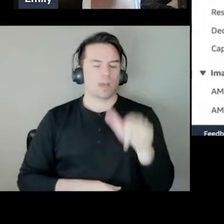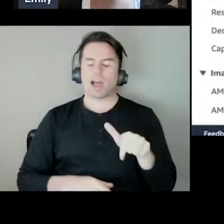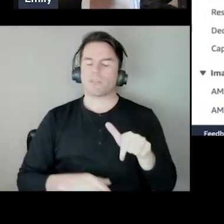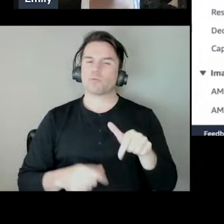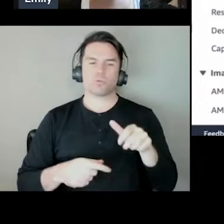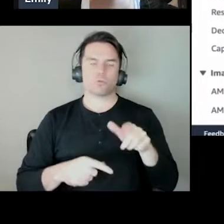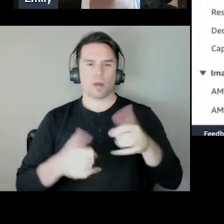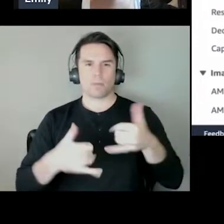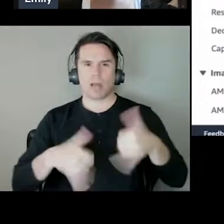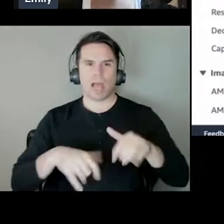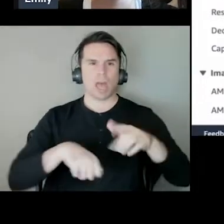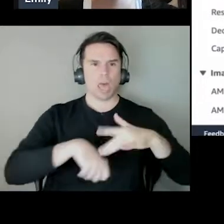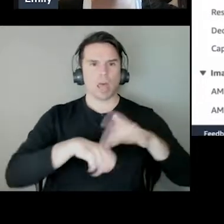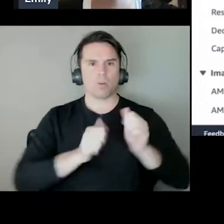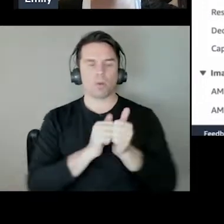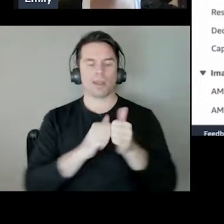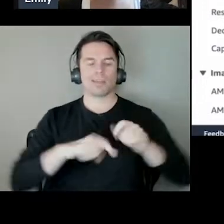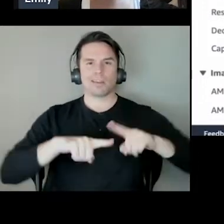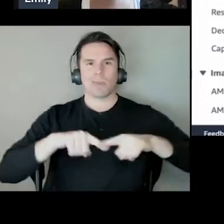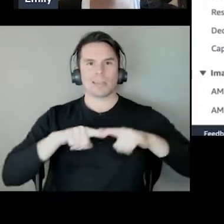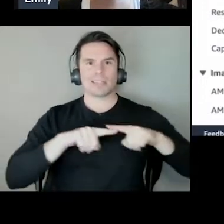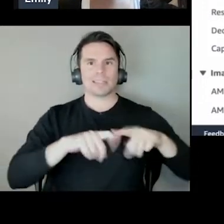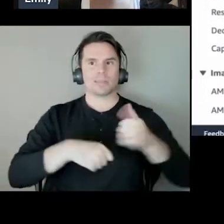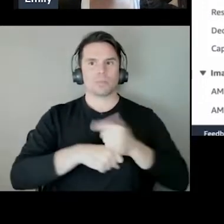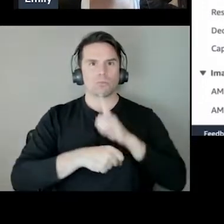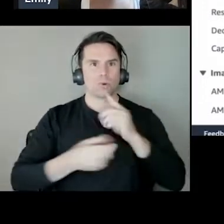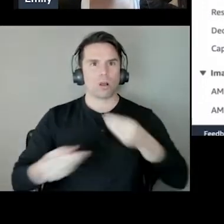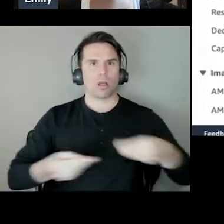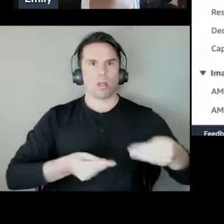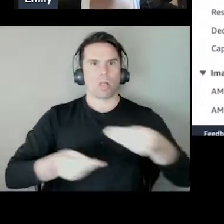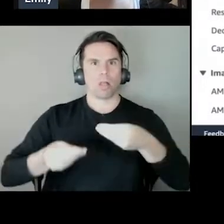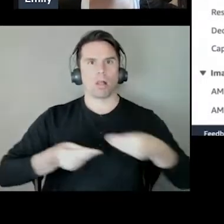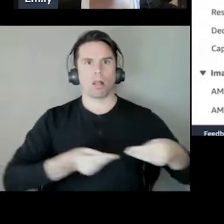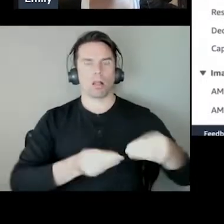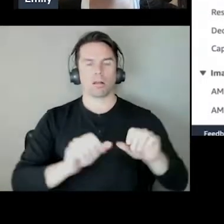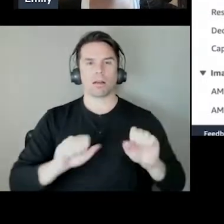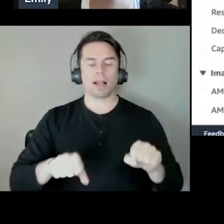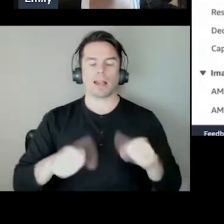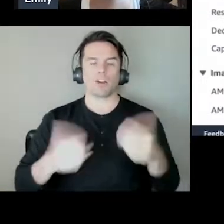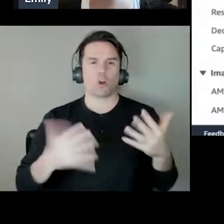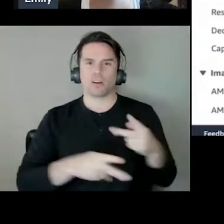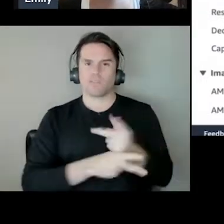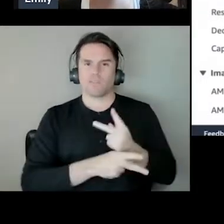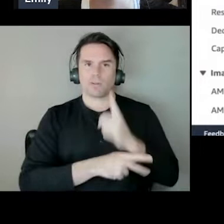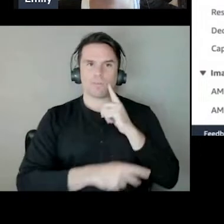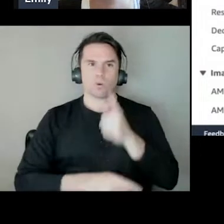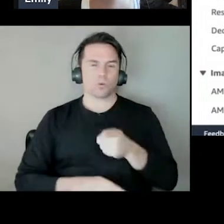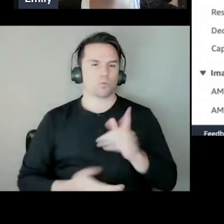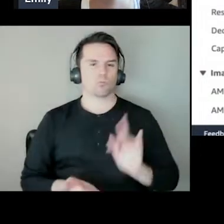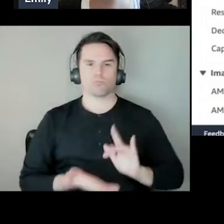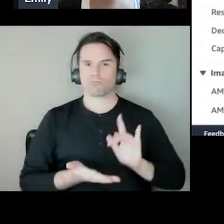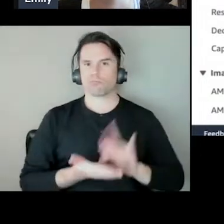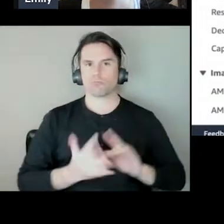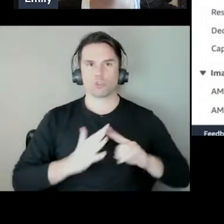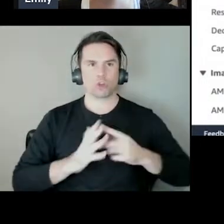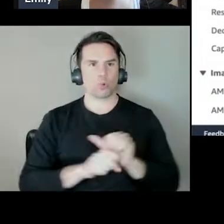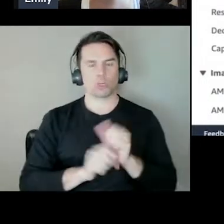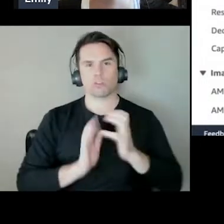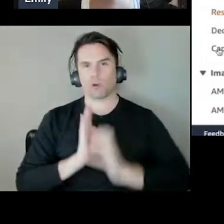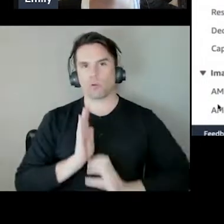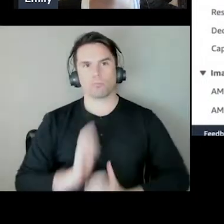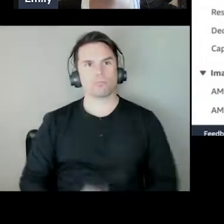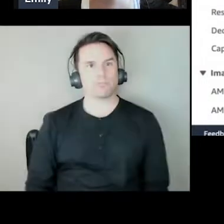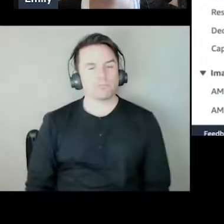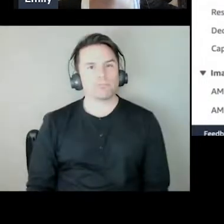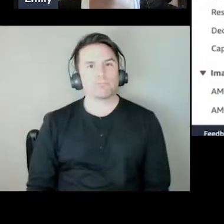making sure that all of them really work together. This has been already figured out, and then you just have to select one and can start working on your code. Okay. So working